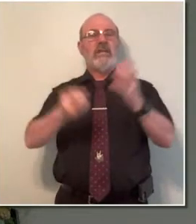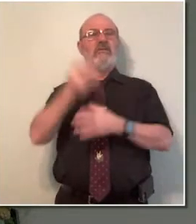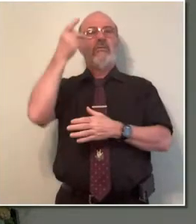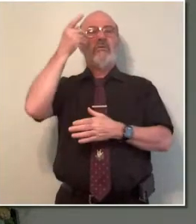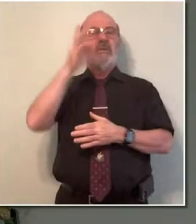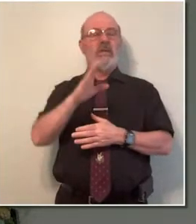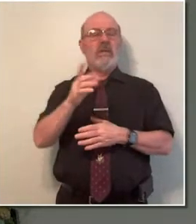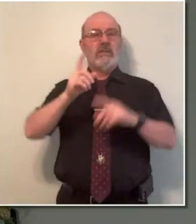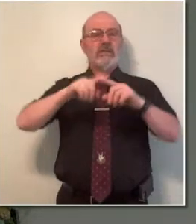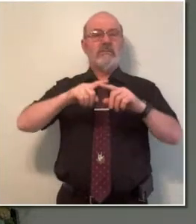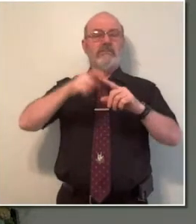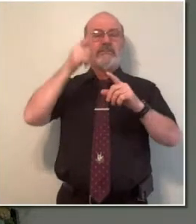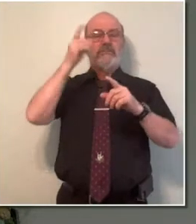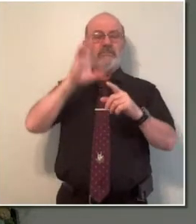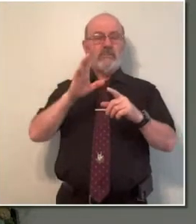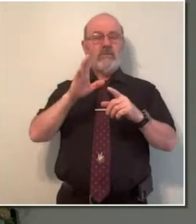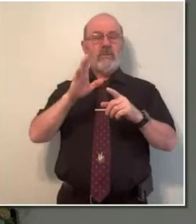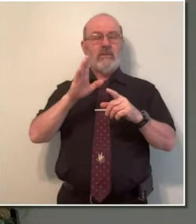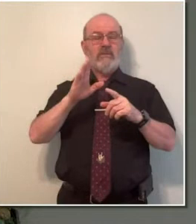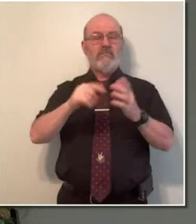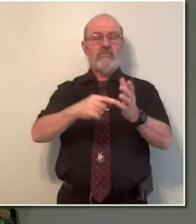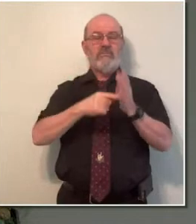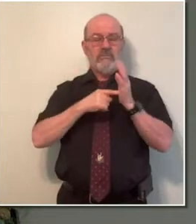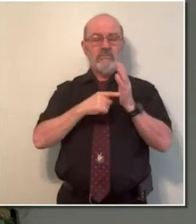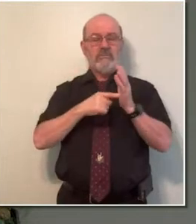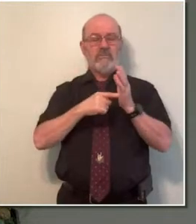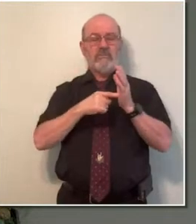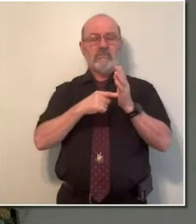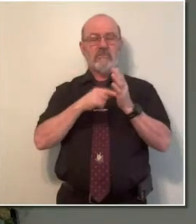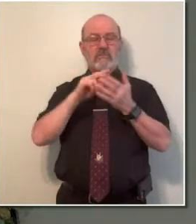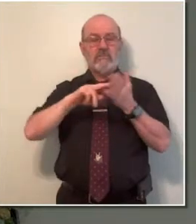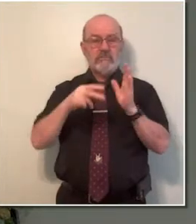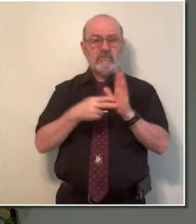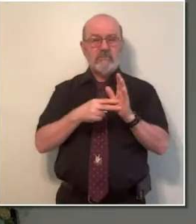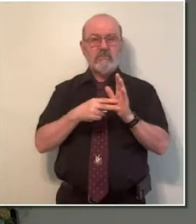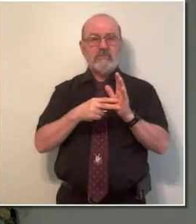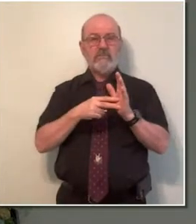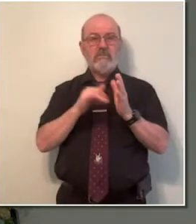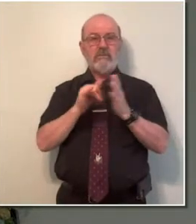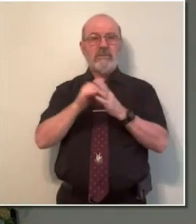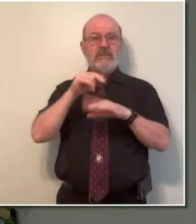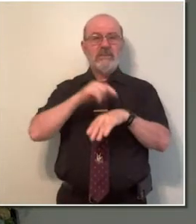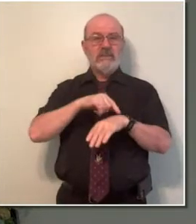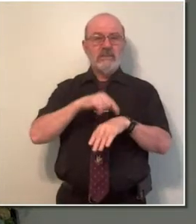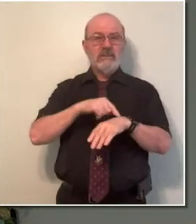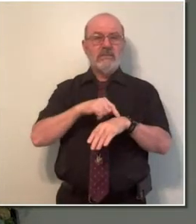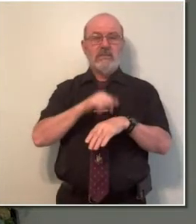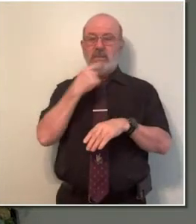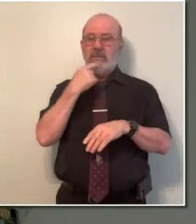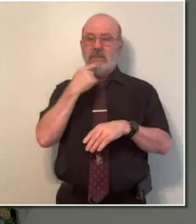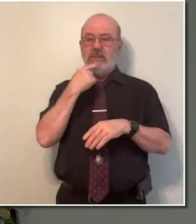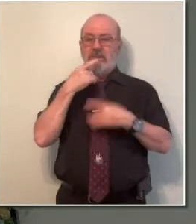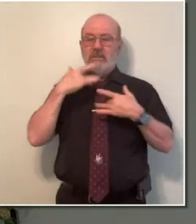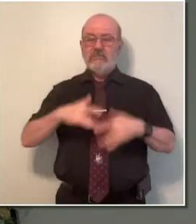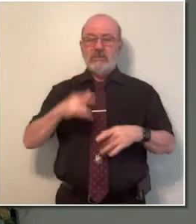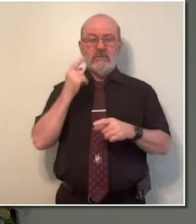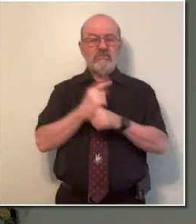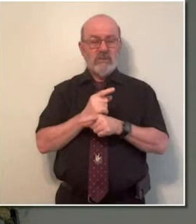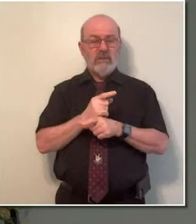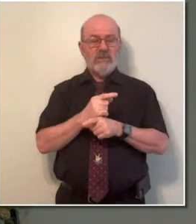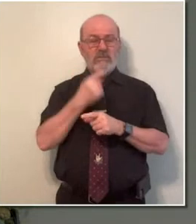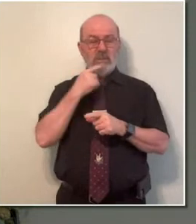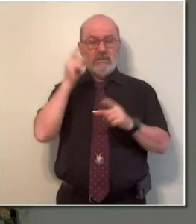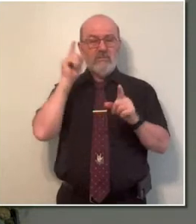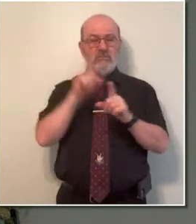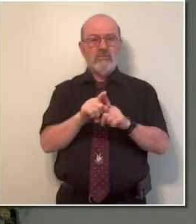dependence upon God was required, and there was a purpose for that period of time. And I'm not saying depression is right, but I am agreeing and